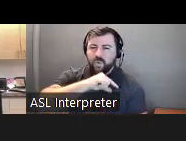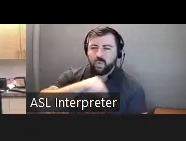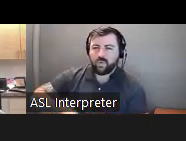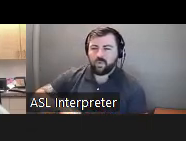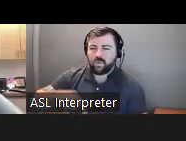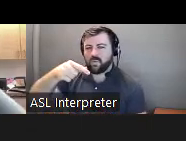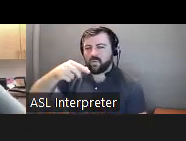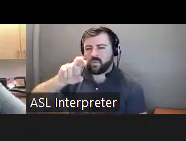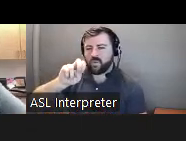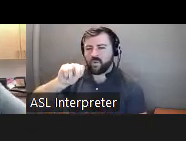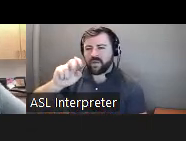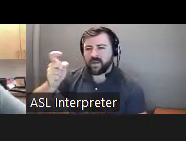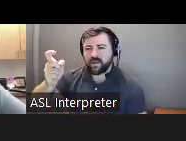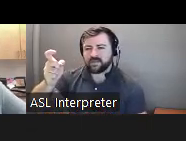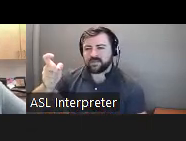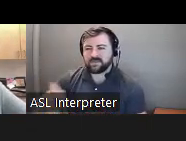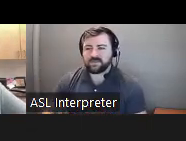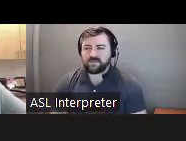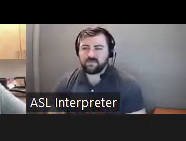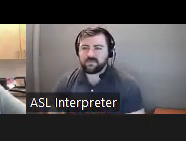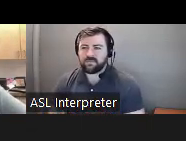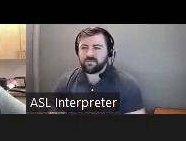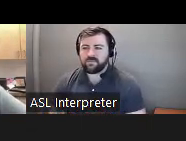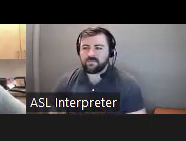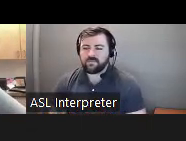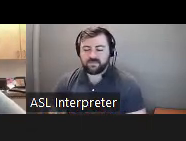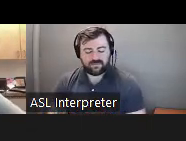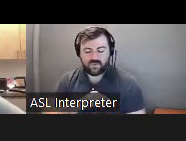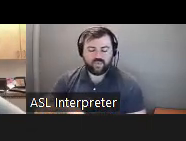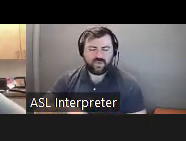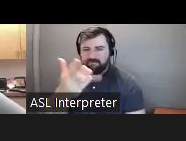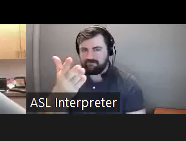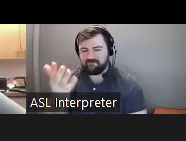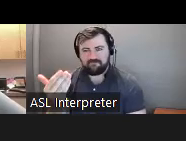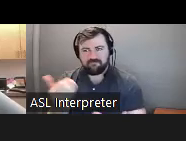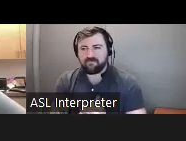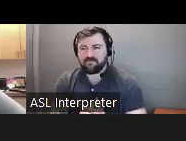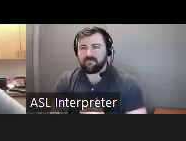the name. Their hand Queen. up. Queen, take it away. Tell us about you, girl.